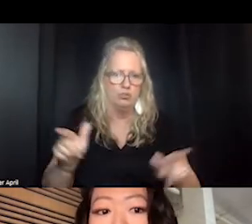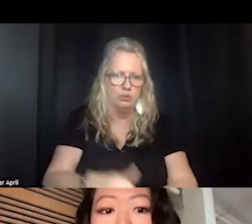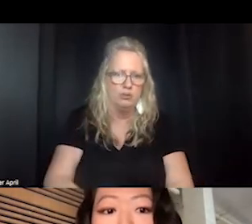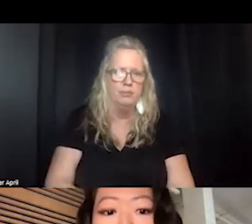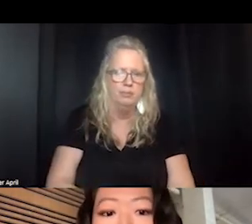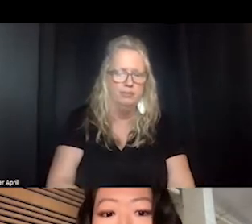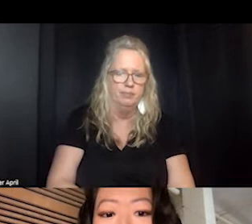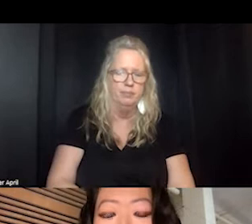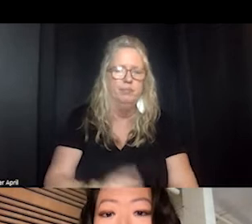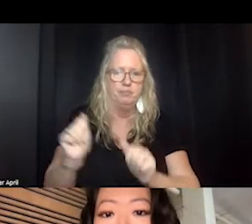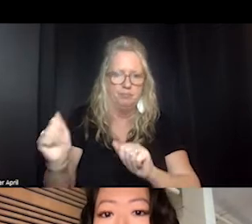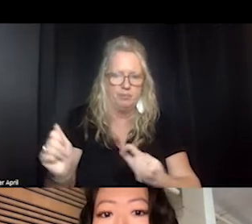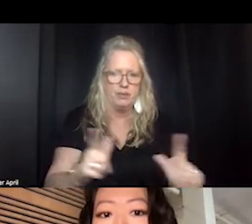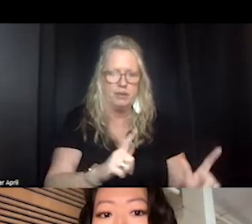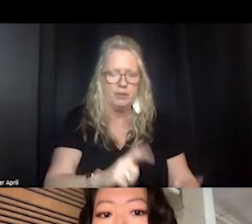Next slide.